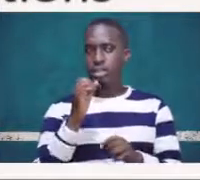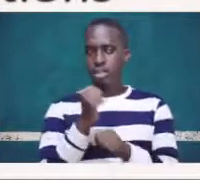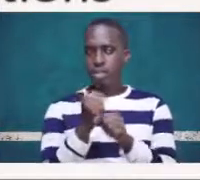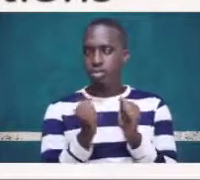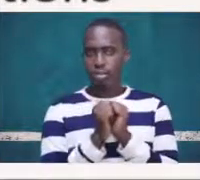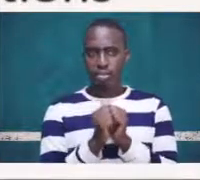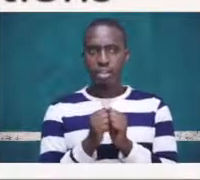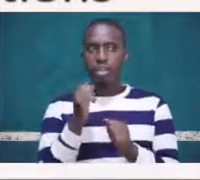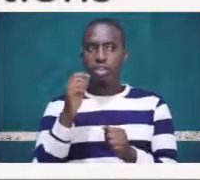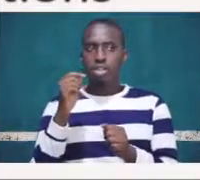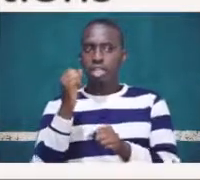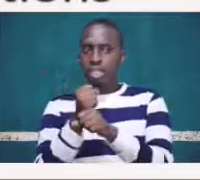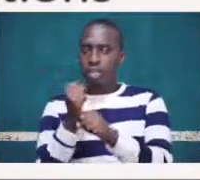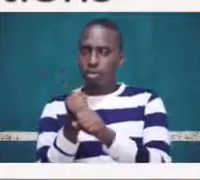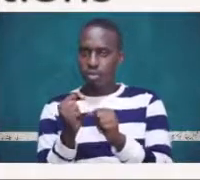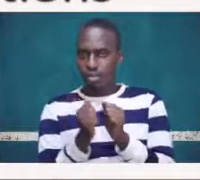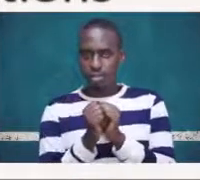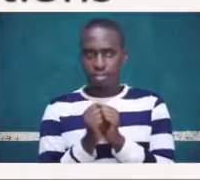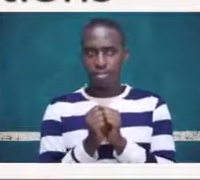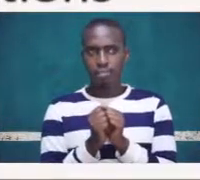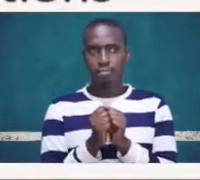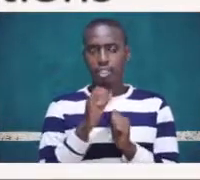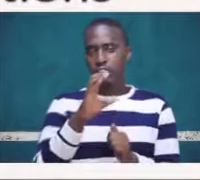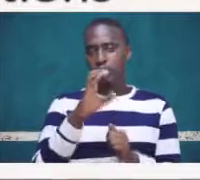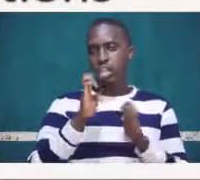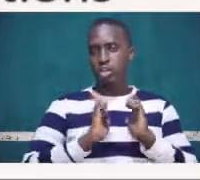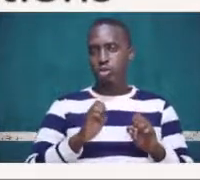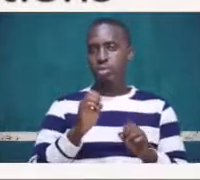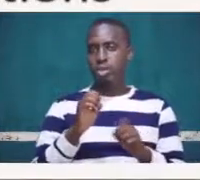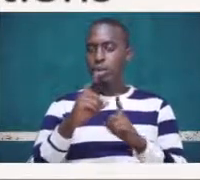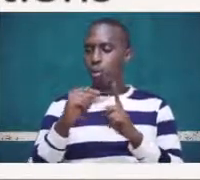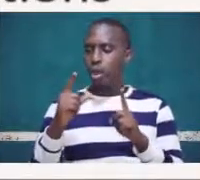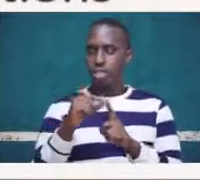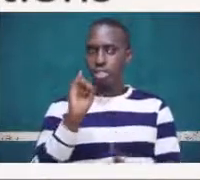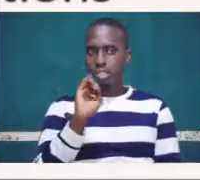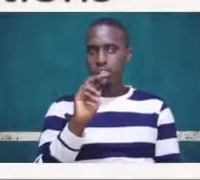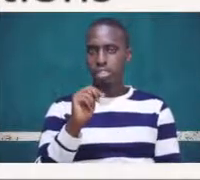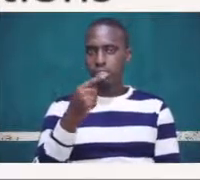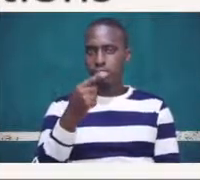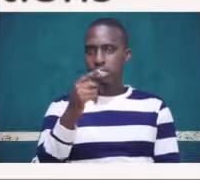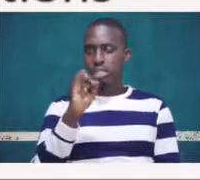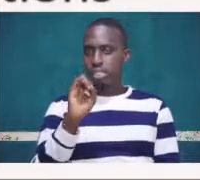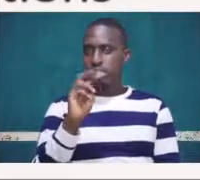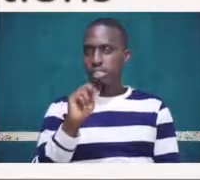To integrate, economic integration. The word integrate,